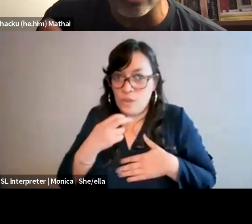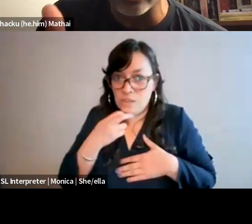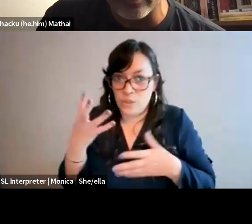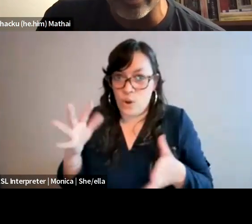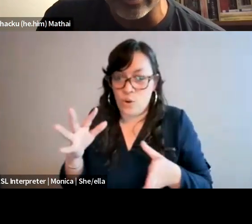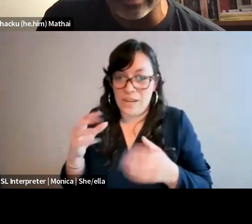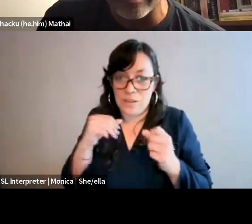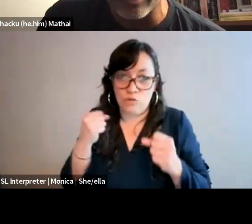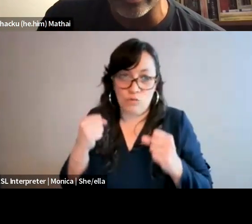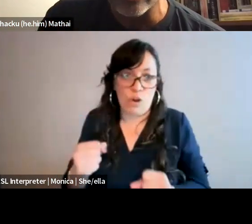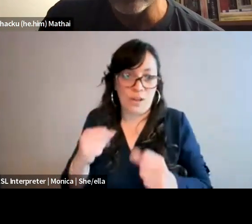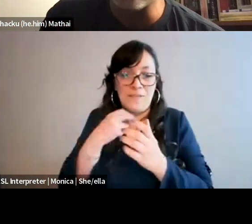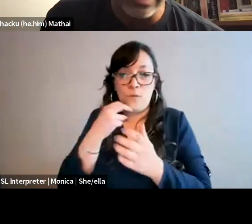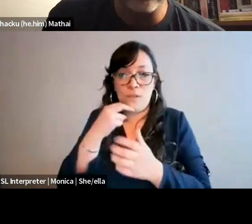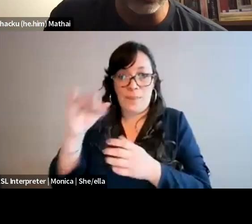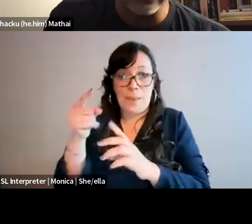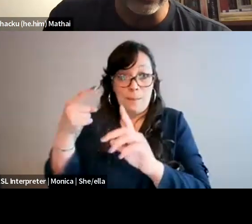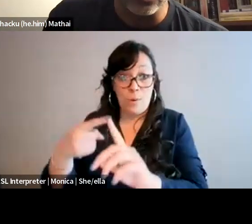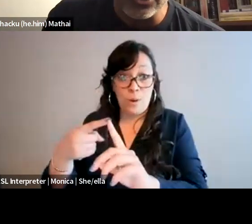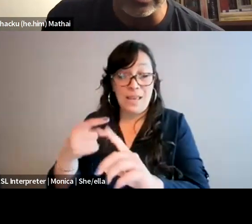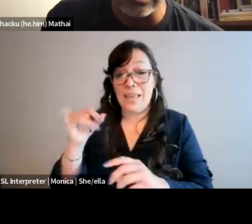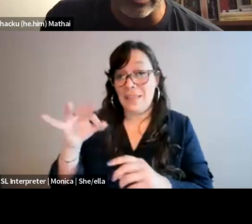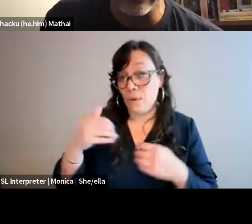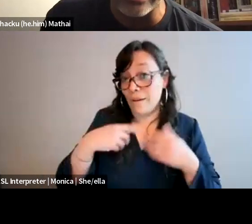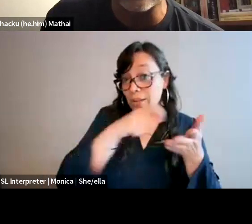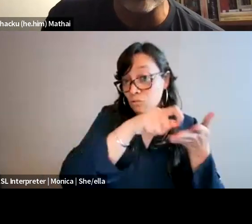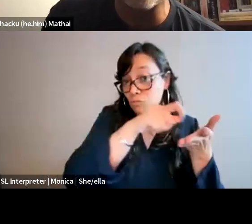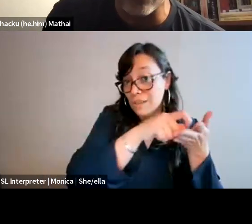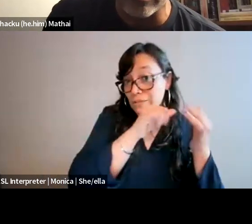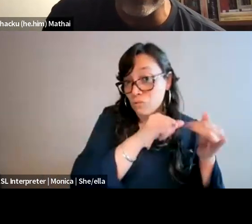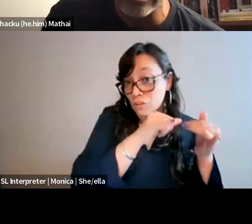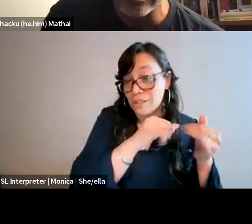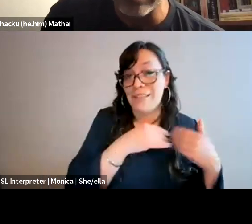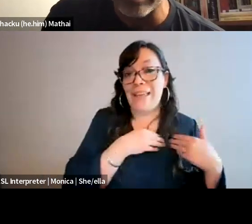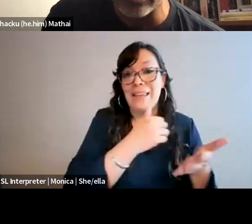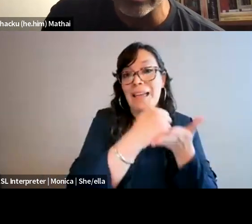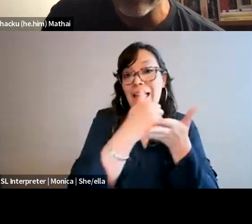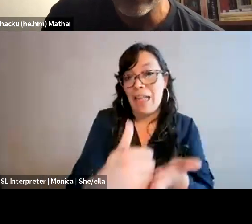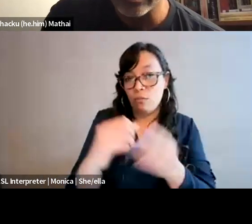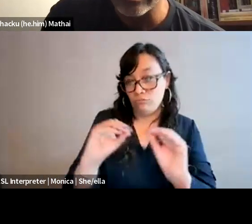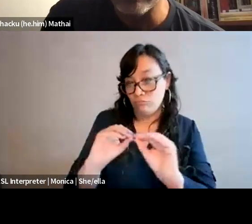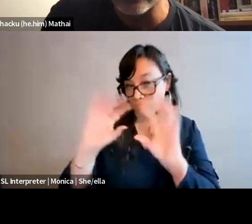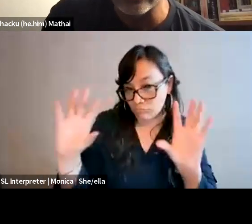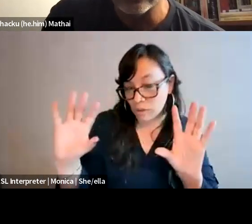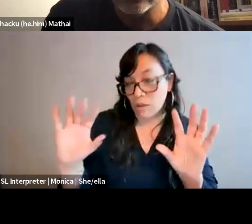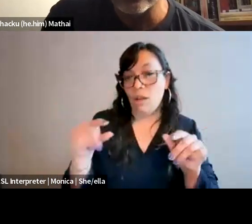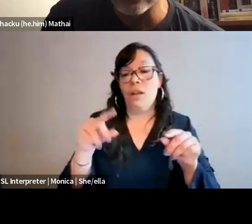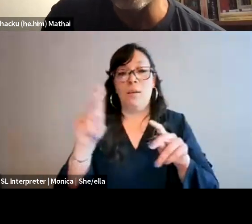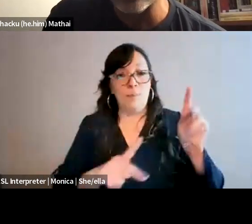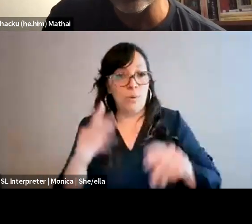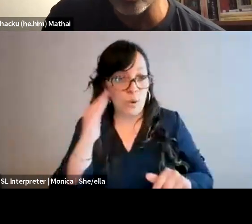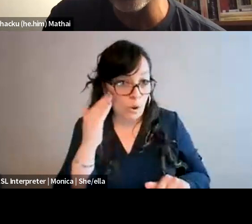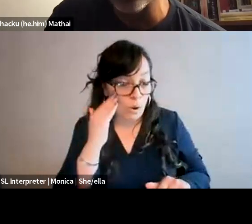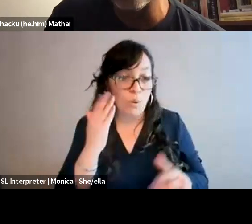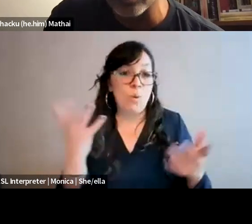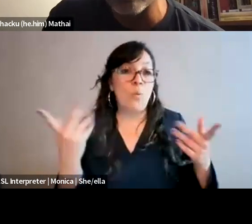the strongest voice at that point. If you have these written instructions, however, they can inform people better and let